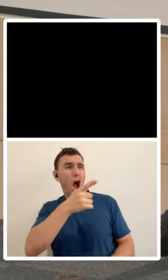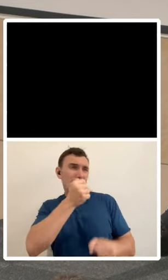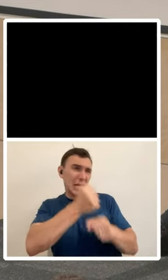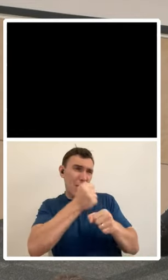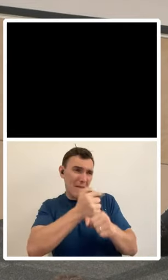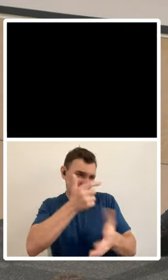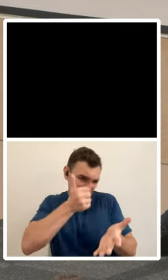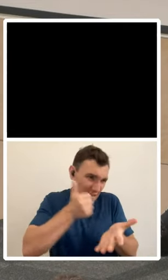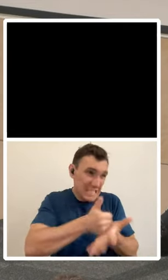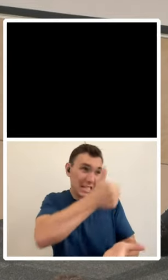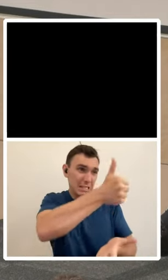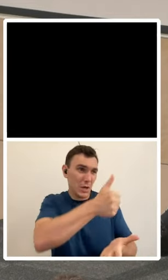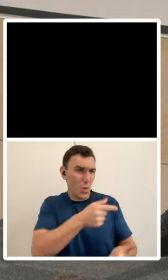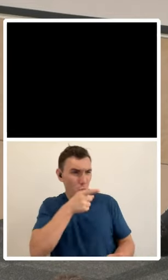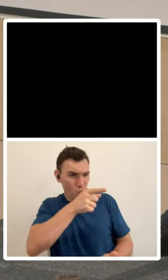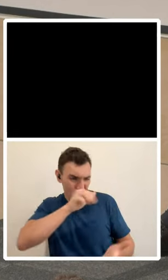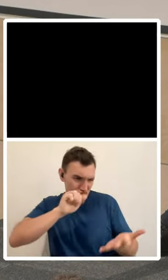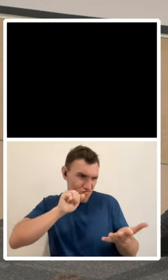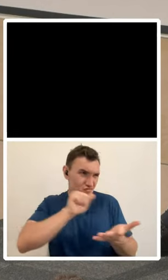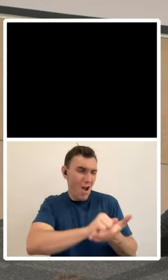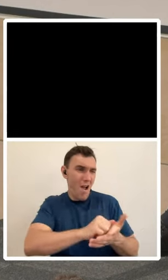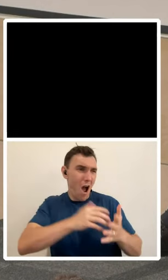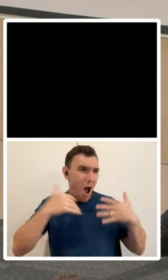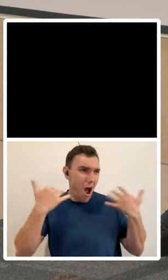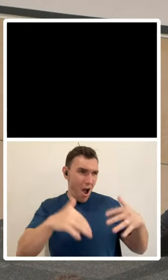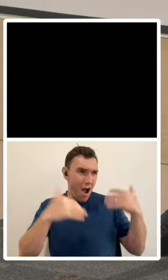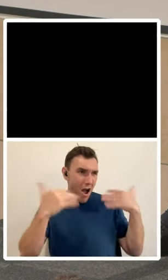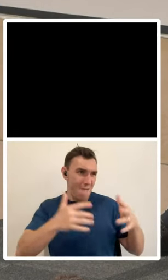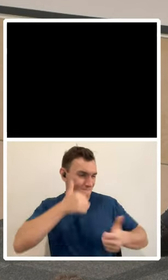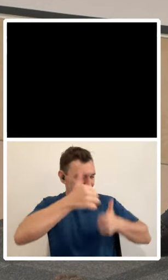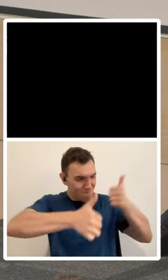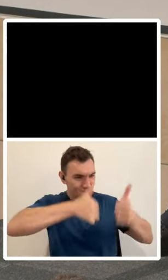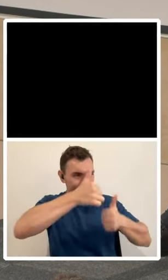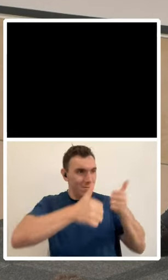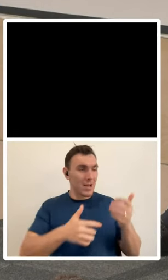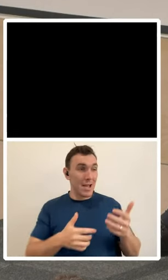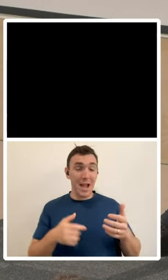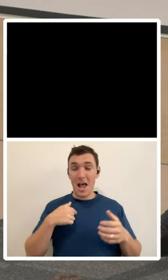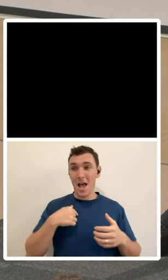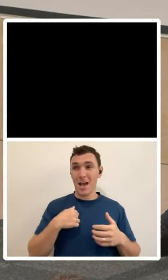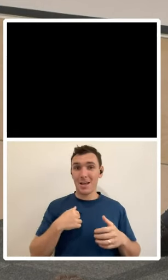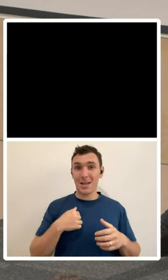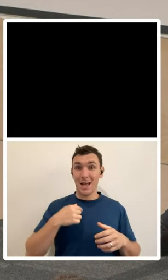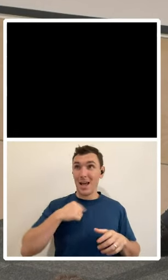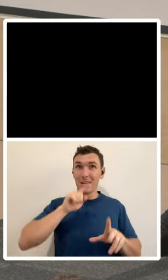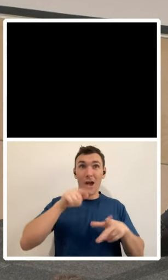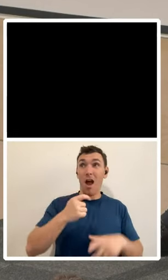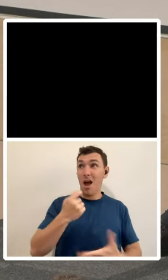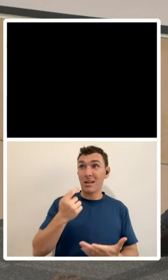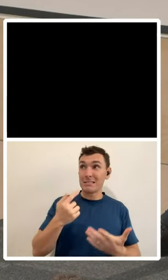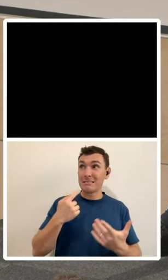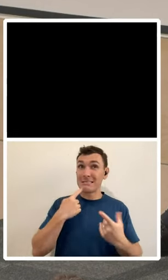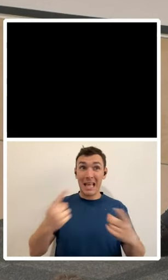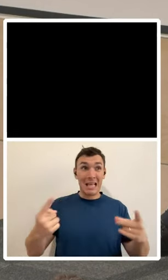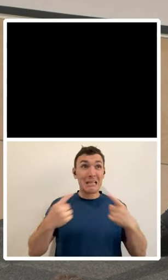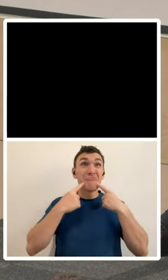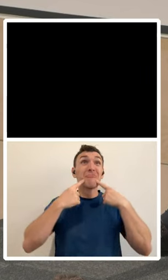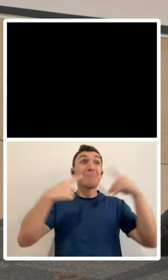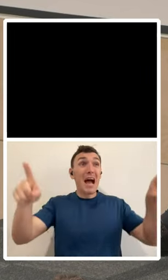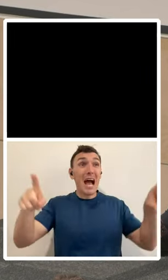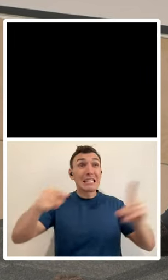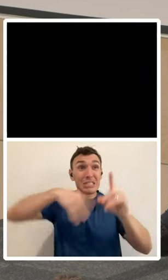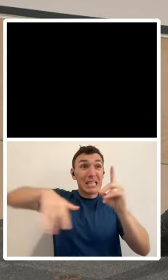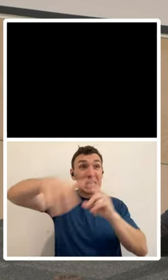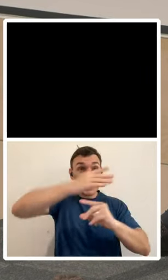floor like, "Ding, ding, ding! Economy's collapsing. Society's collapsing." You know, it's, you know, not like that. You know, that's. And I think this is the way we have structured